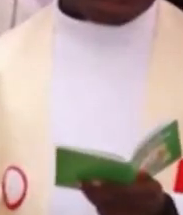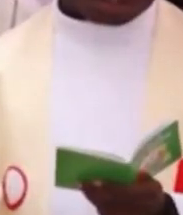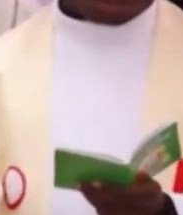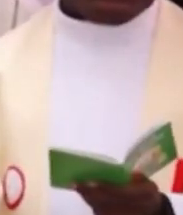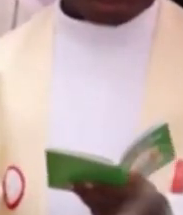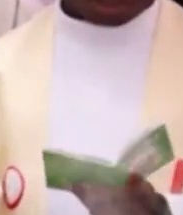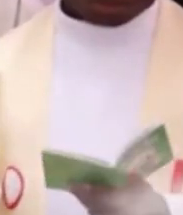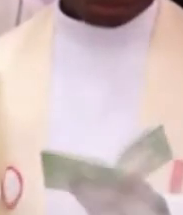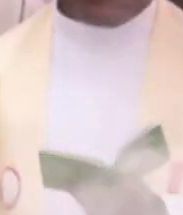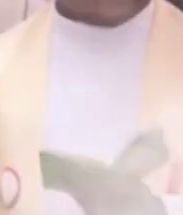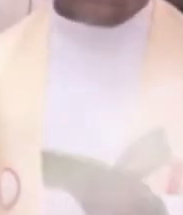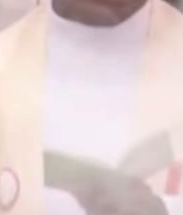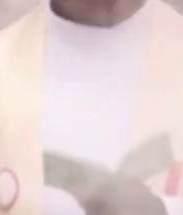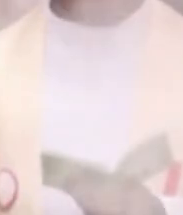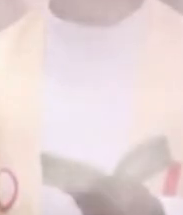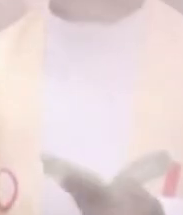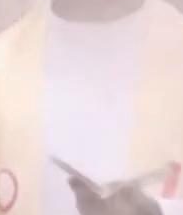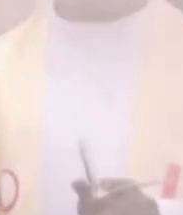foreign